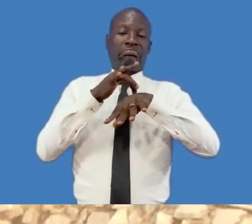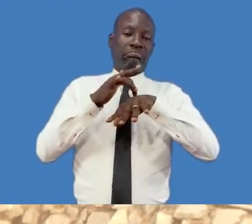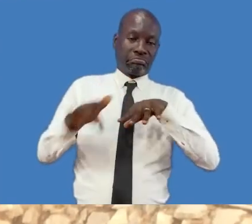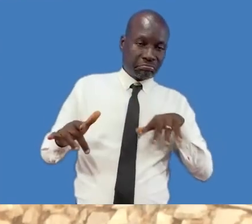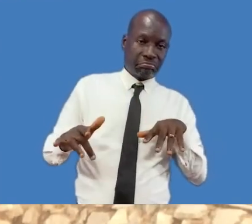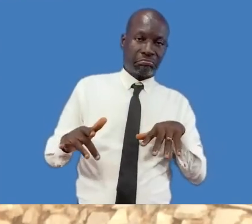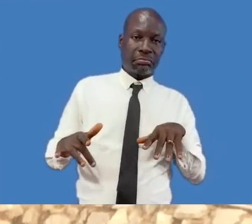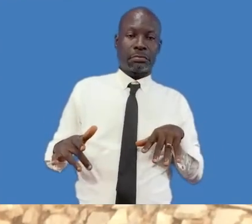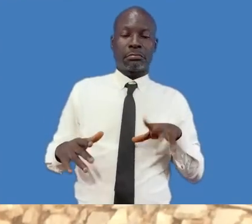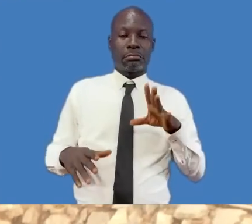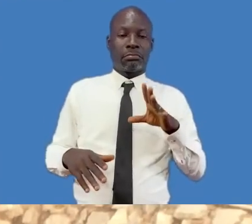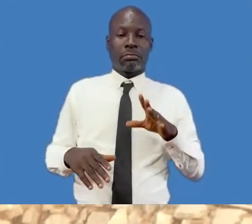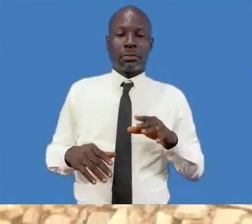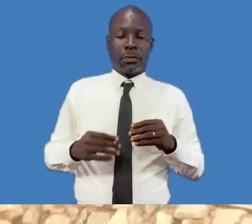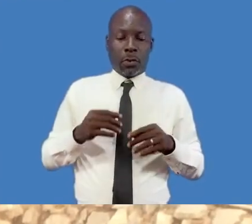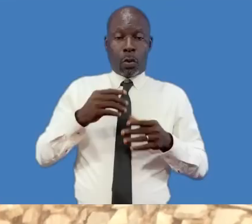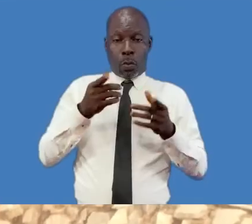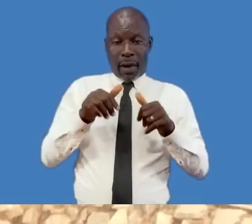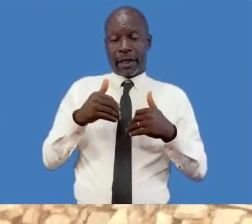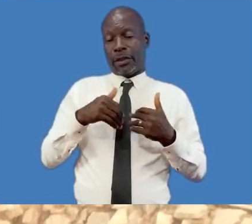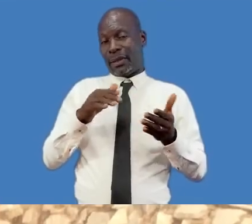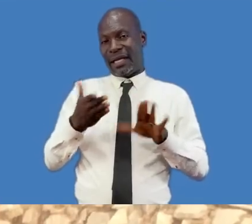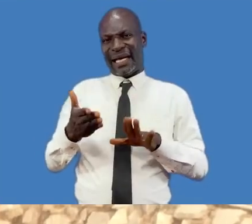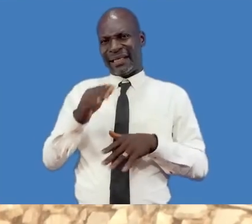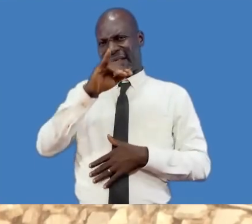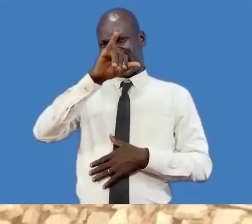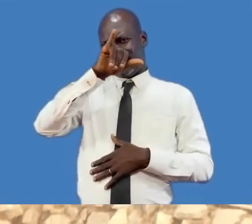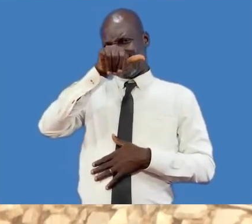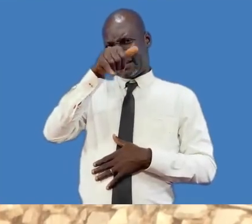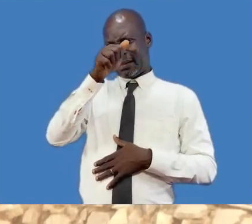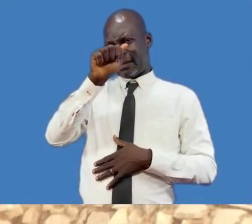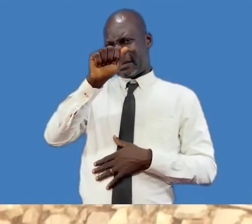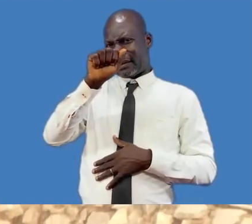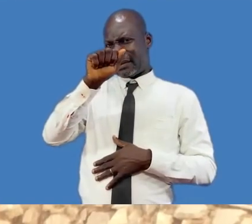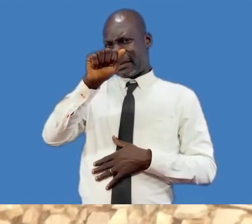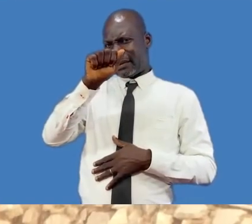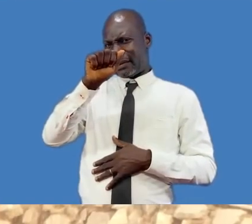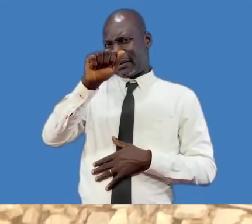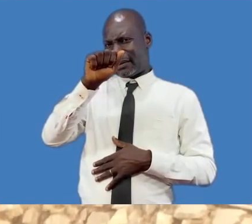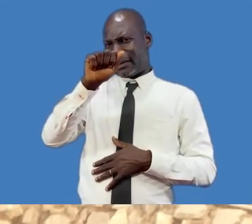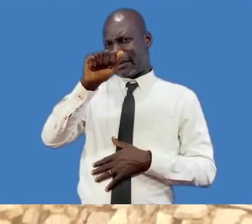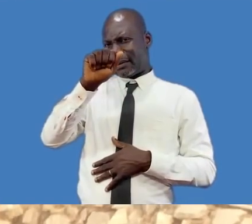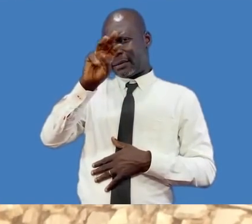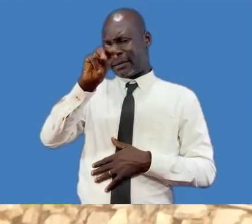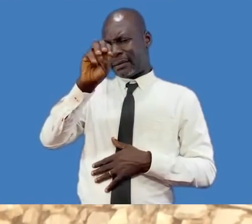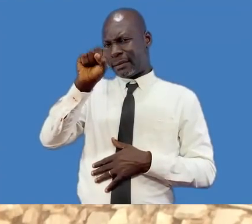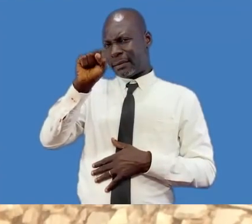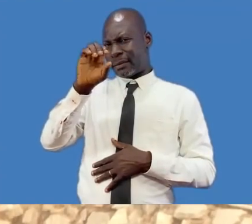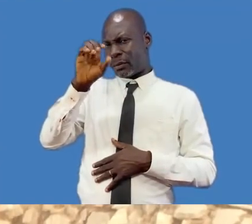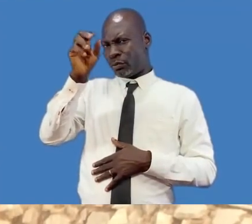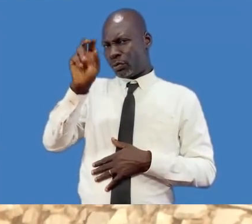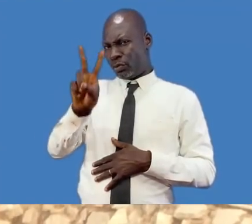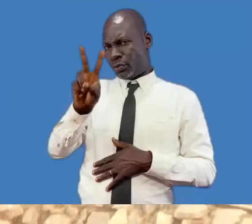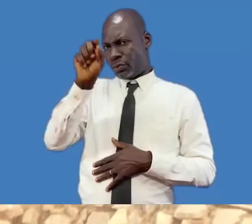no, apue kɔ. Ɛna James 2:26 ɛka kyerɛ yɛ sɛ, sɛdeɛ nipadua